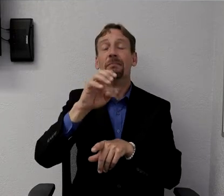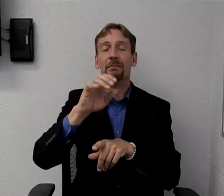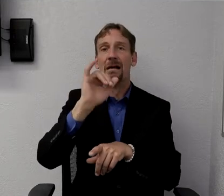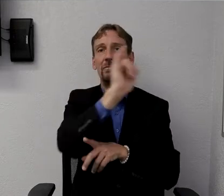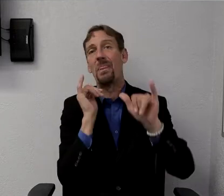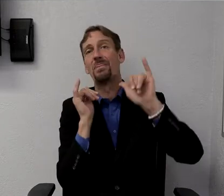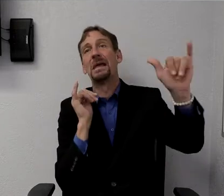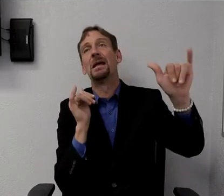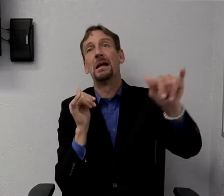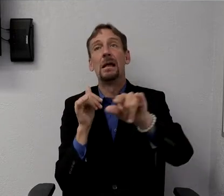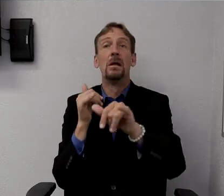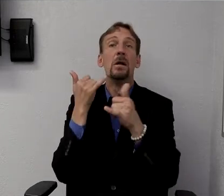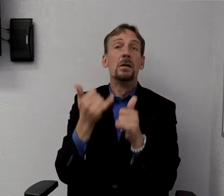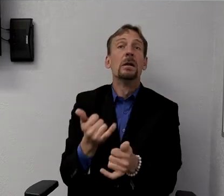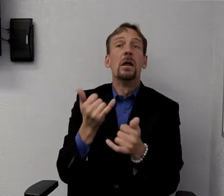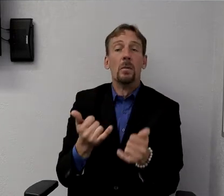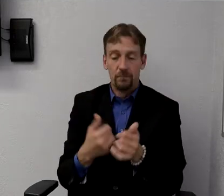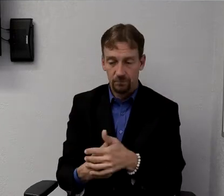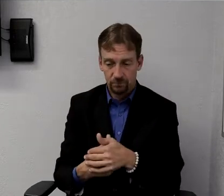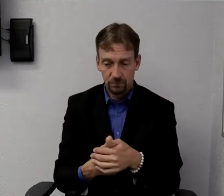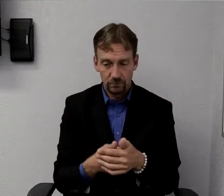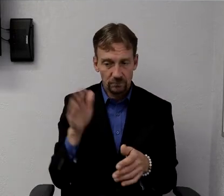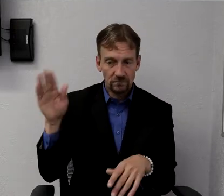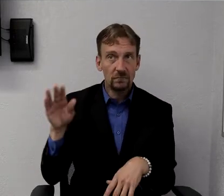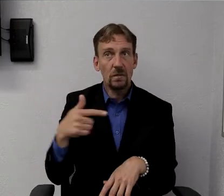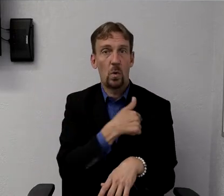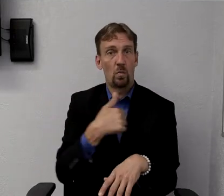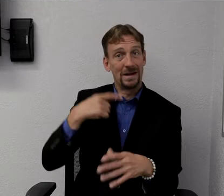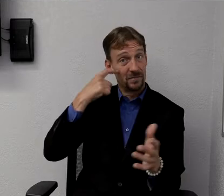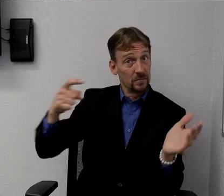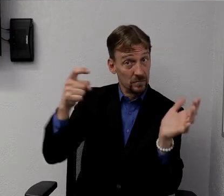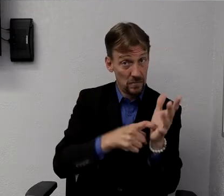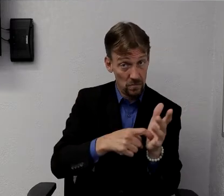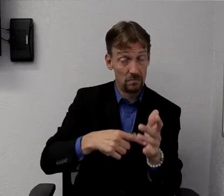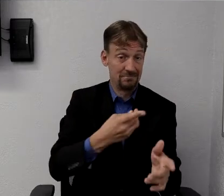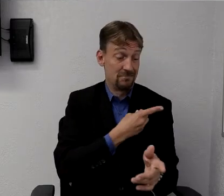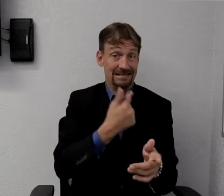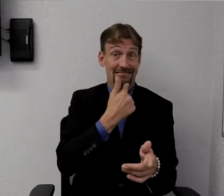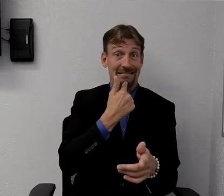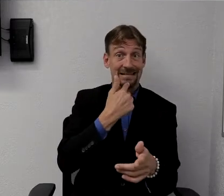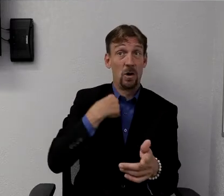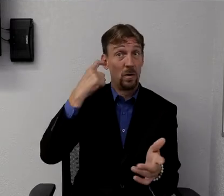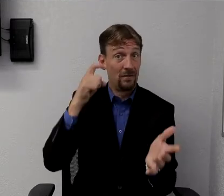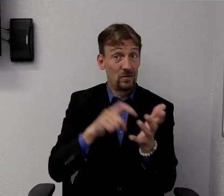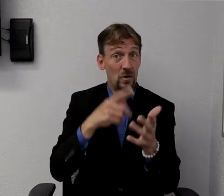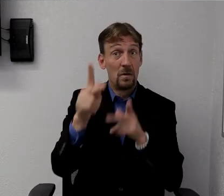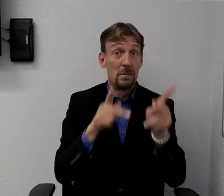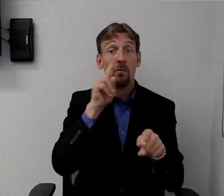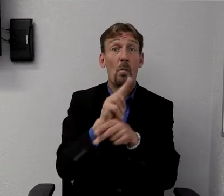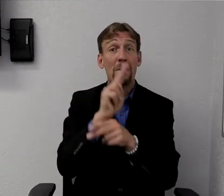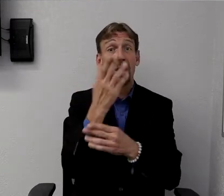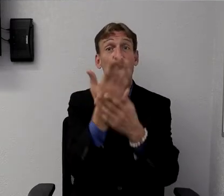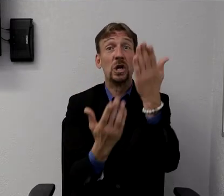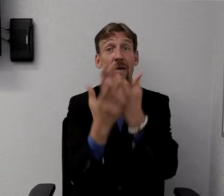Workers in grocery stores are not wearing masks, but they are wearing gloves for hours. Can they transfer the virus by